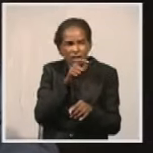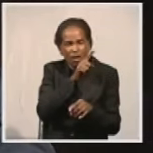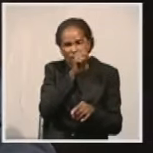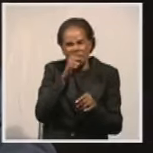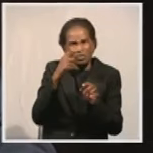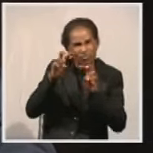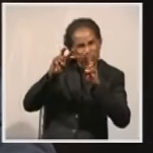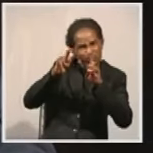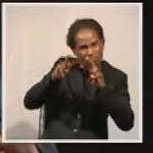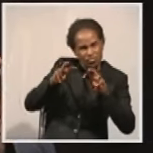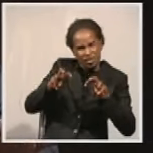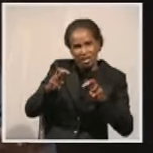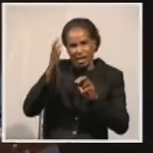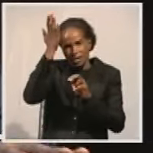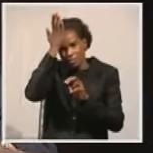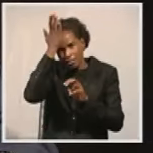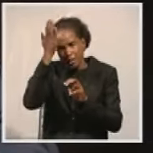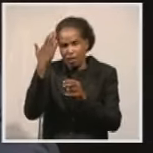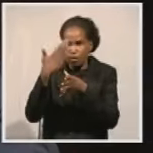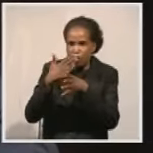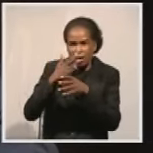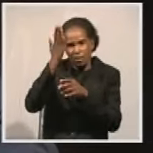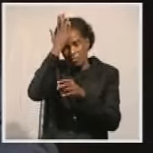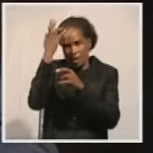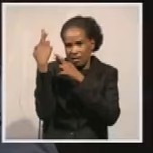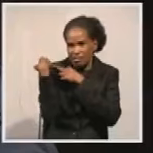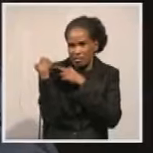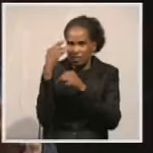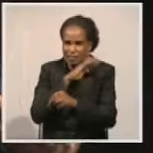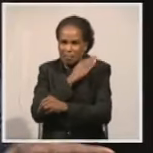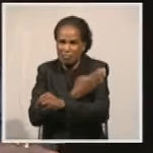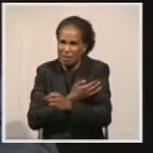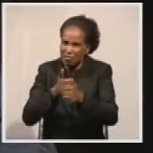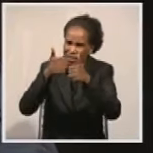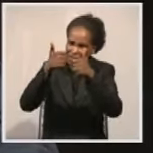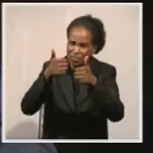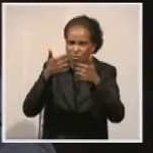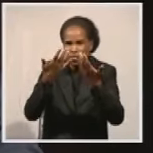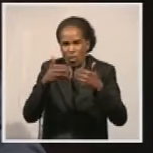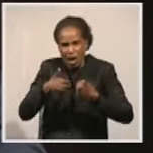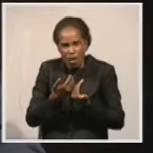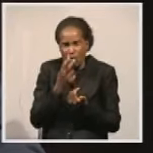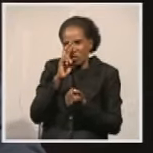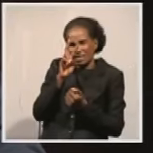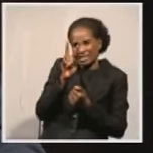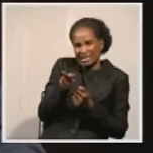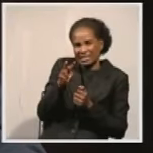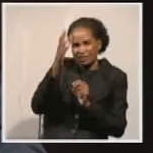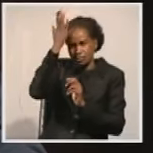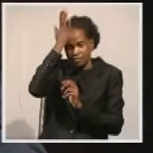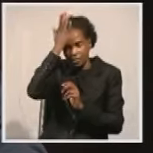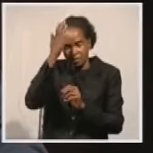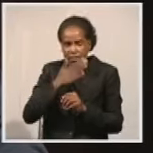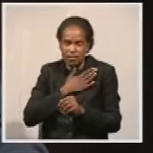of our traditional authorities and the role that they play in terms of how you envisioned it when you were giving them that recognition in Article